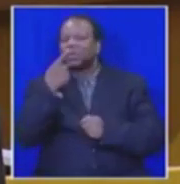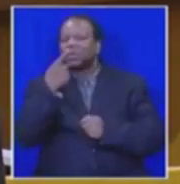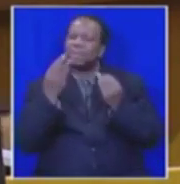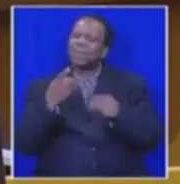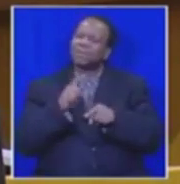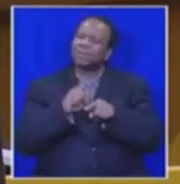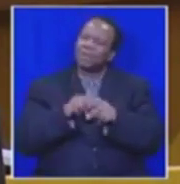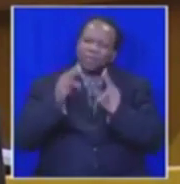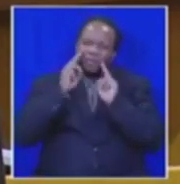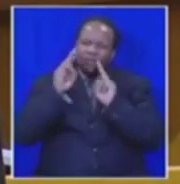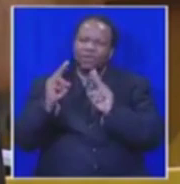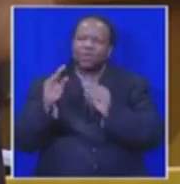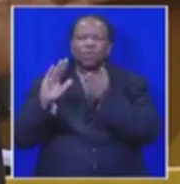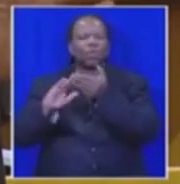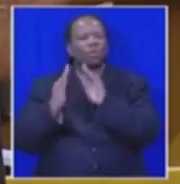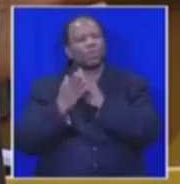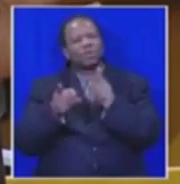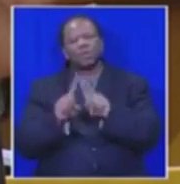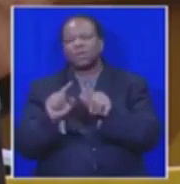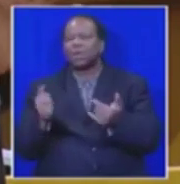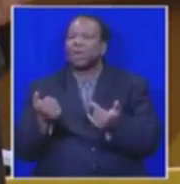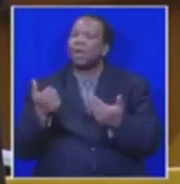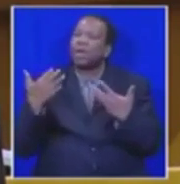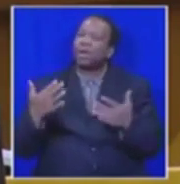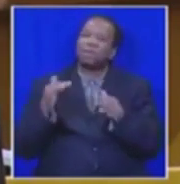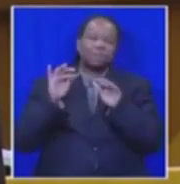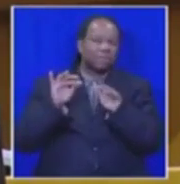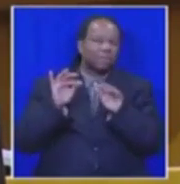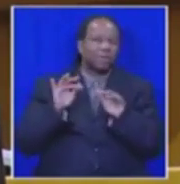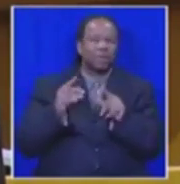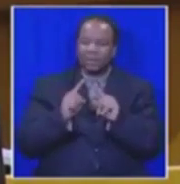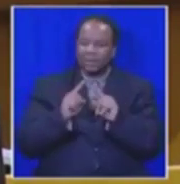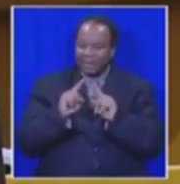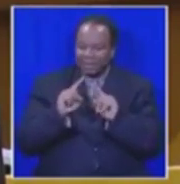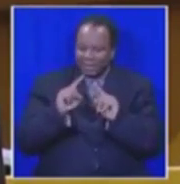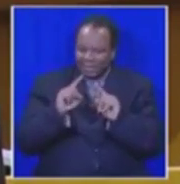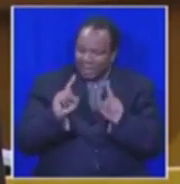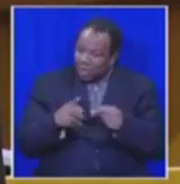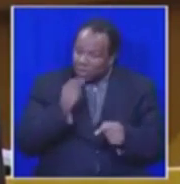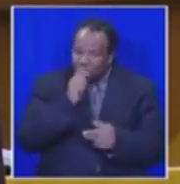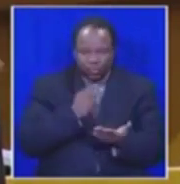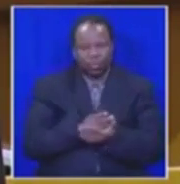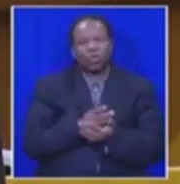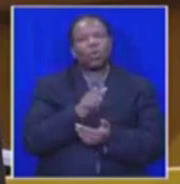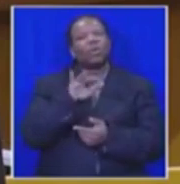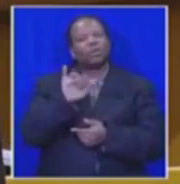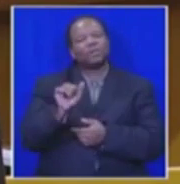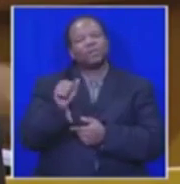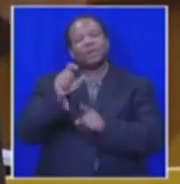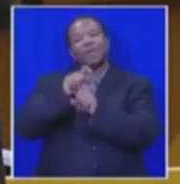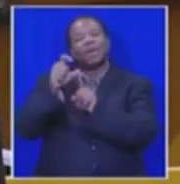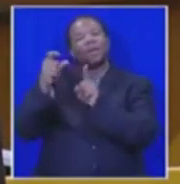do continuously. So it can't be true. We are dealing with a culture that needs all of us to come